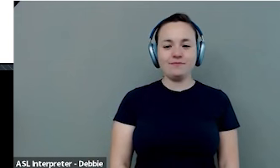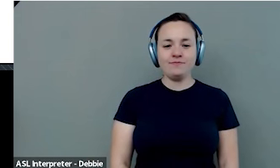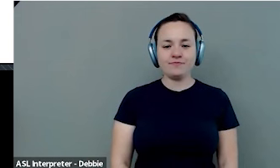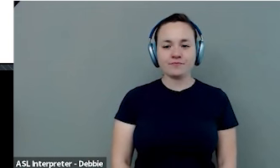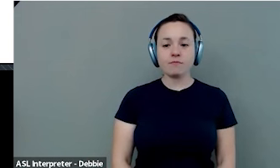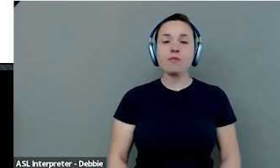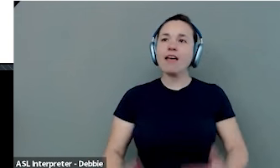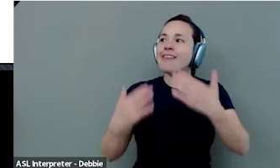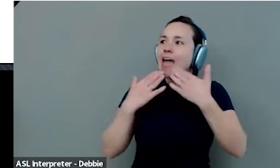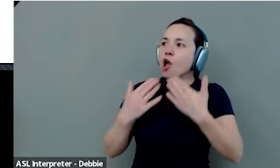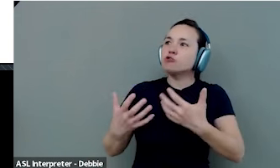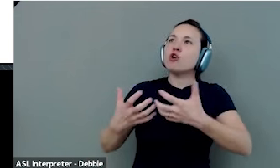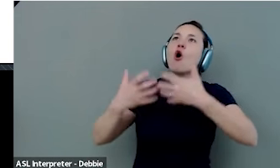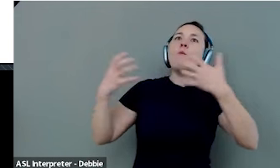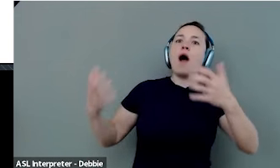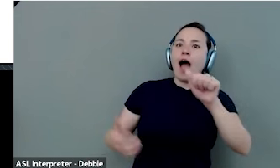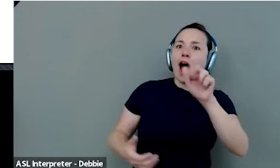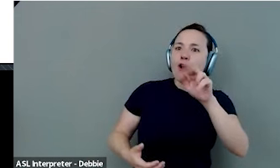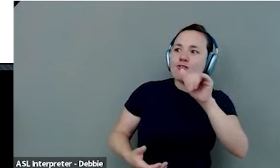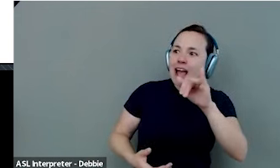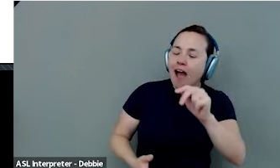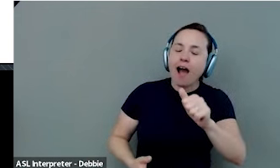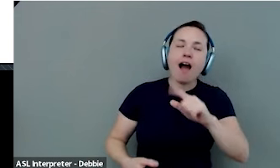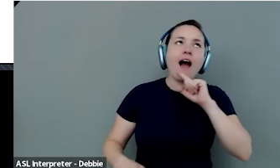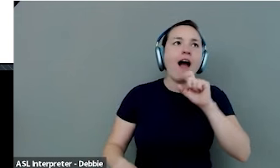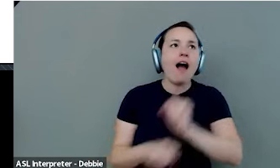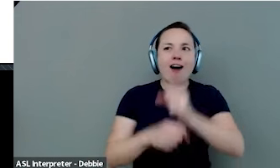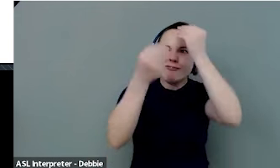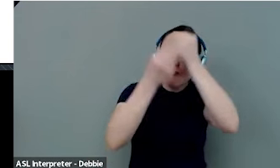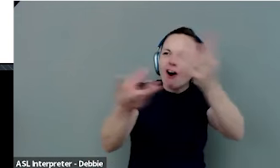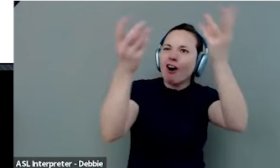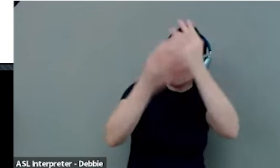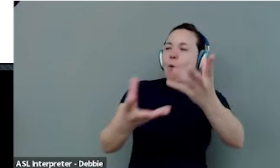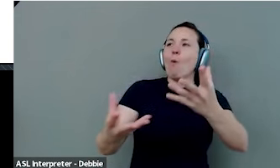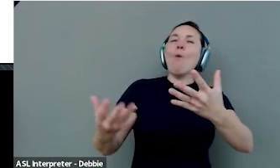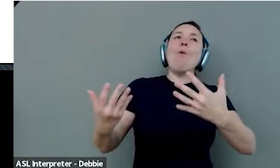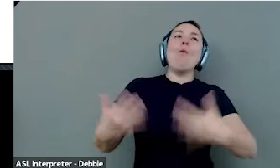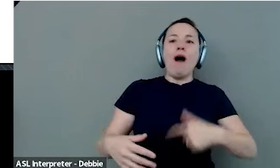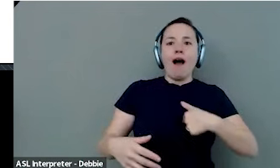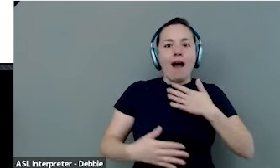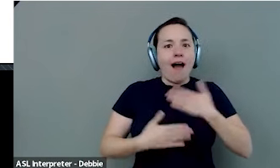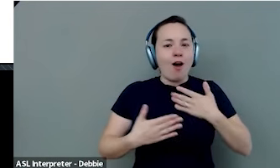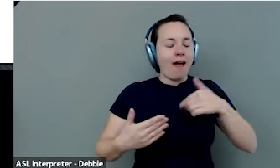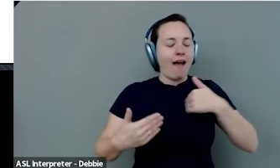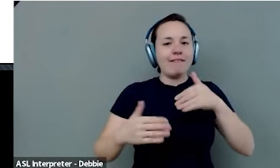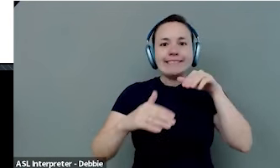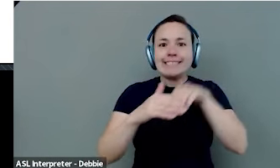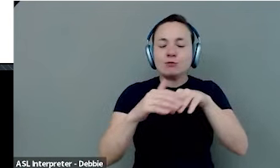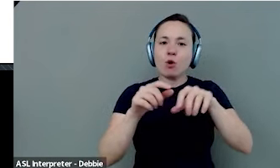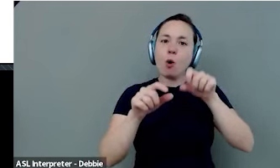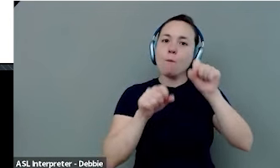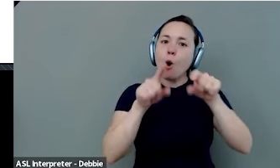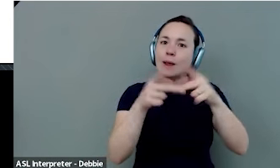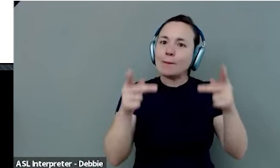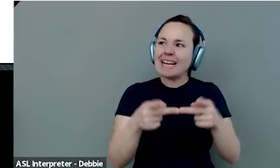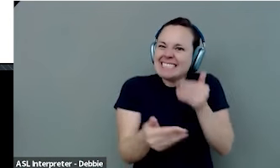Thank you so much, Ariana. Super informative information. So glad we have an accessible polling place that's nearby.